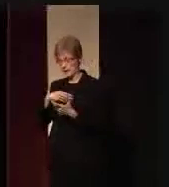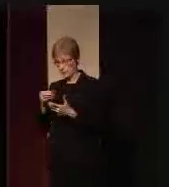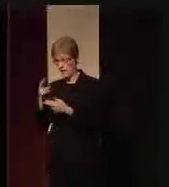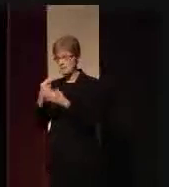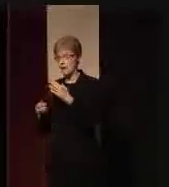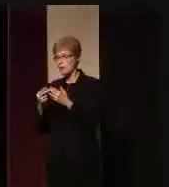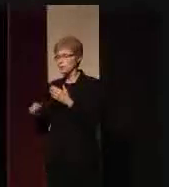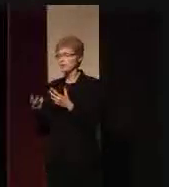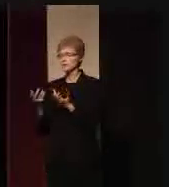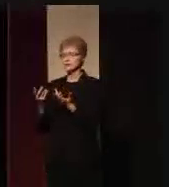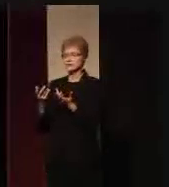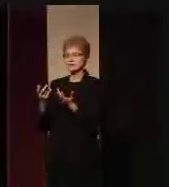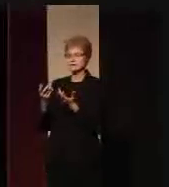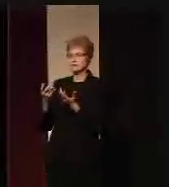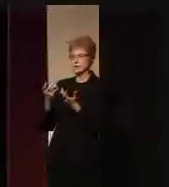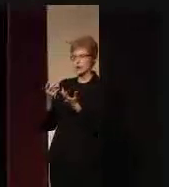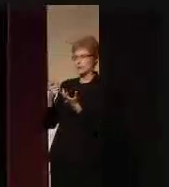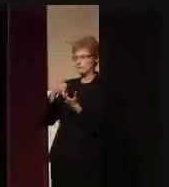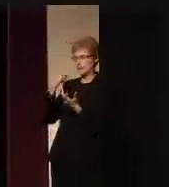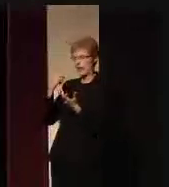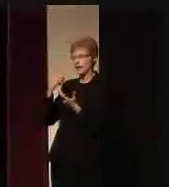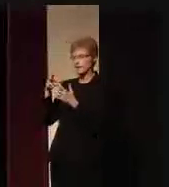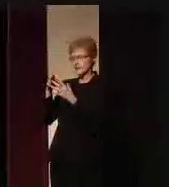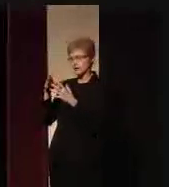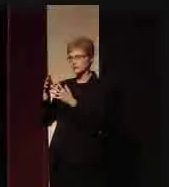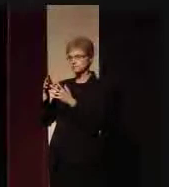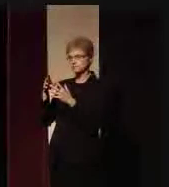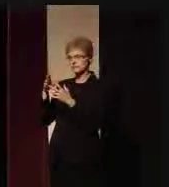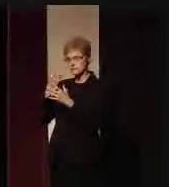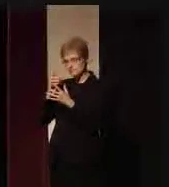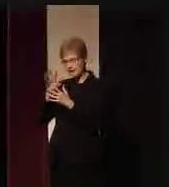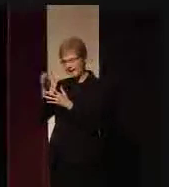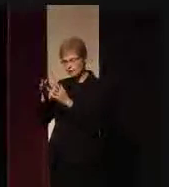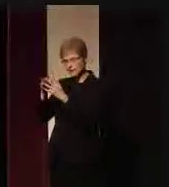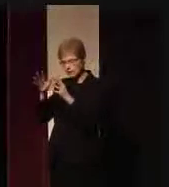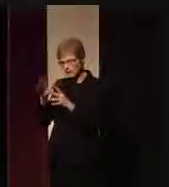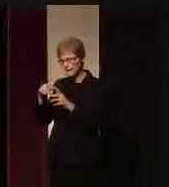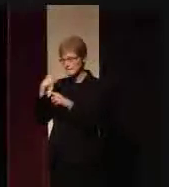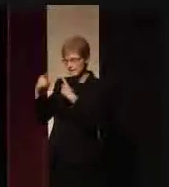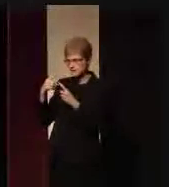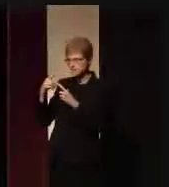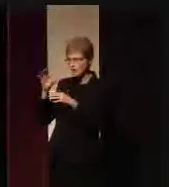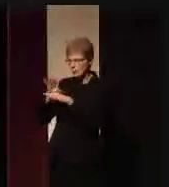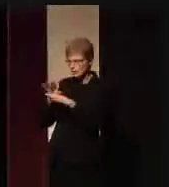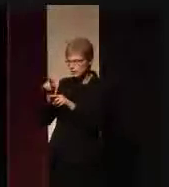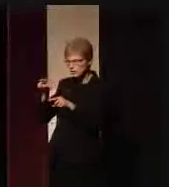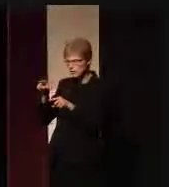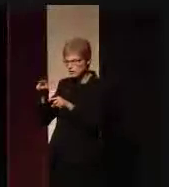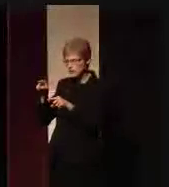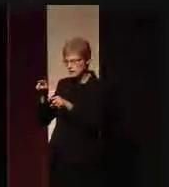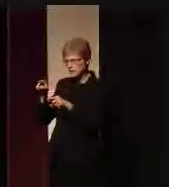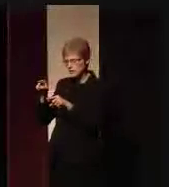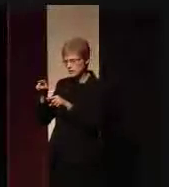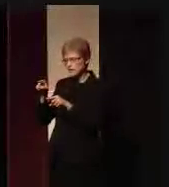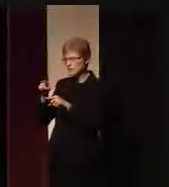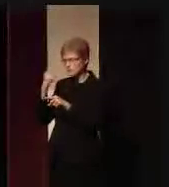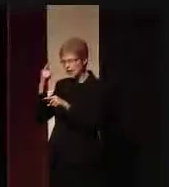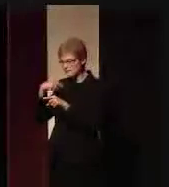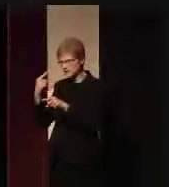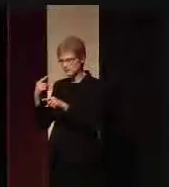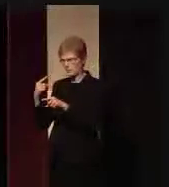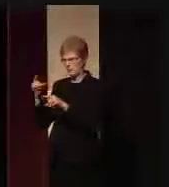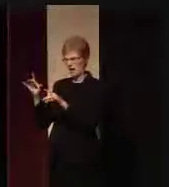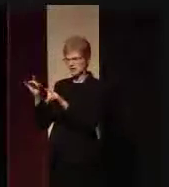computer-generated African-American faces as hostile compared to identical, except for skin color, white faces.